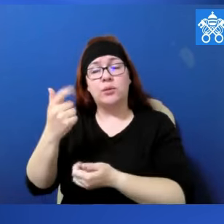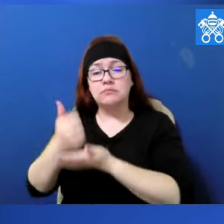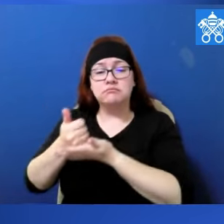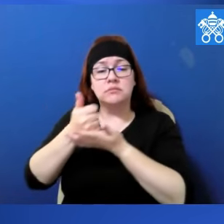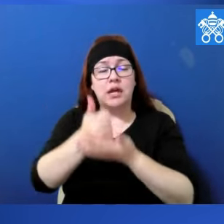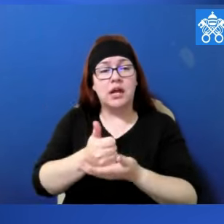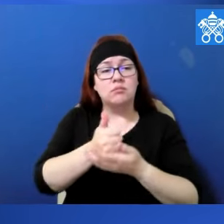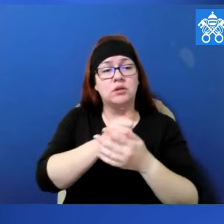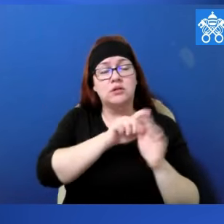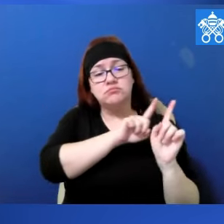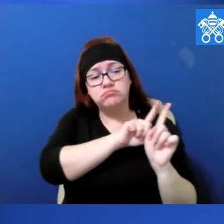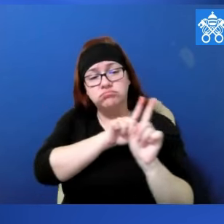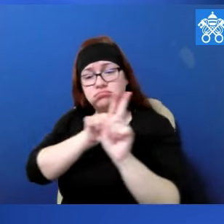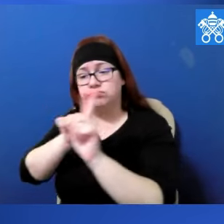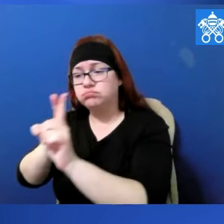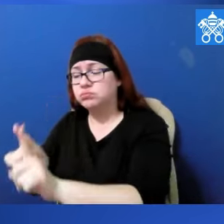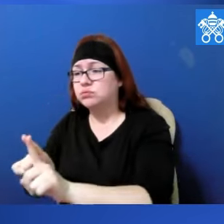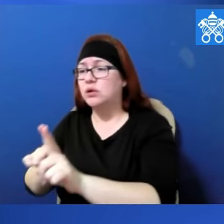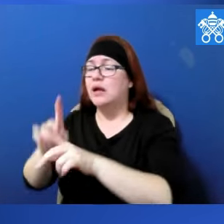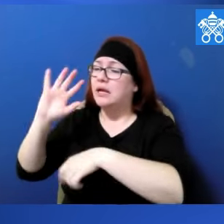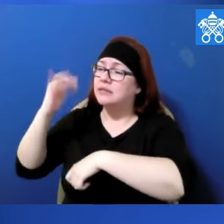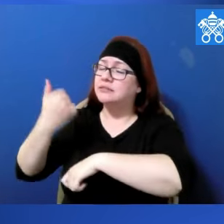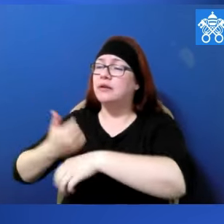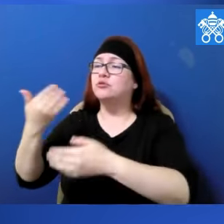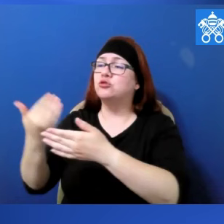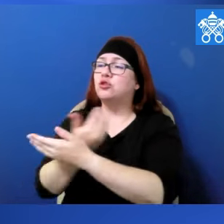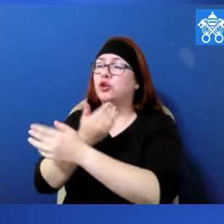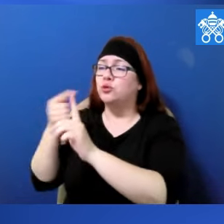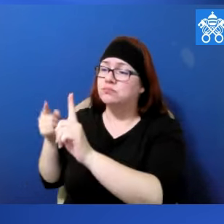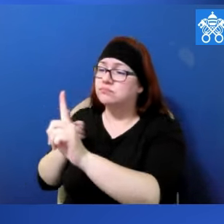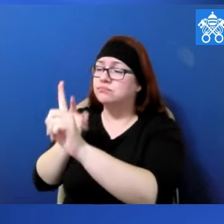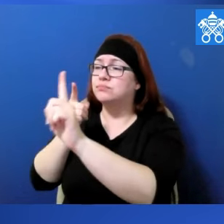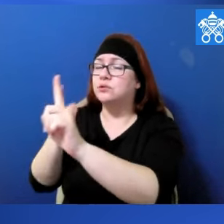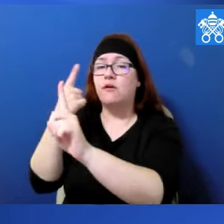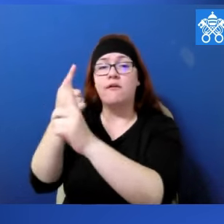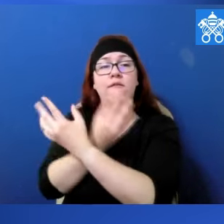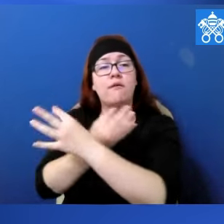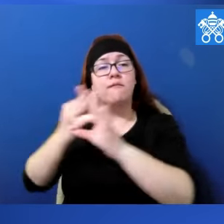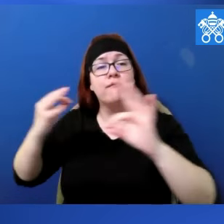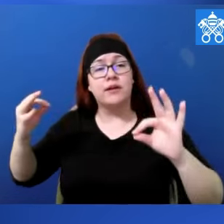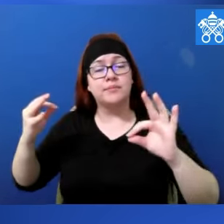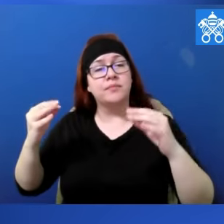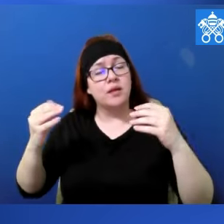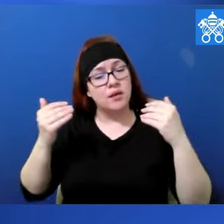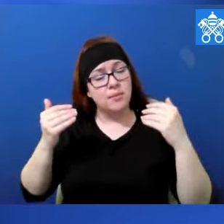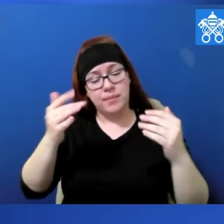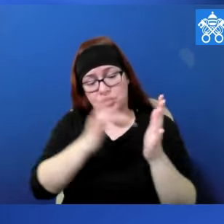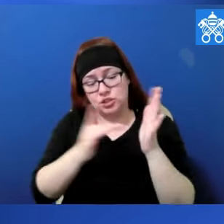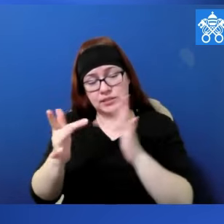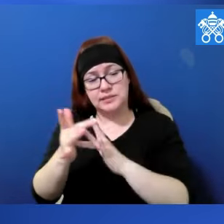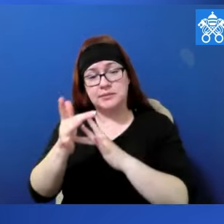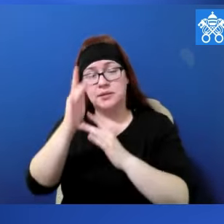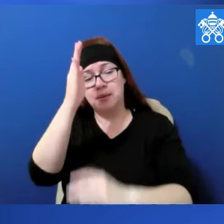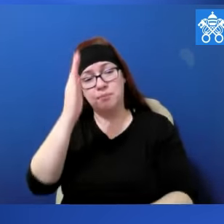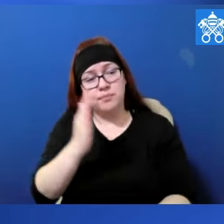accompany them, thus restoring hope and opening new paths of freedom and fraternity for them. May